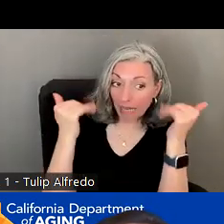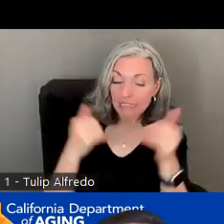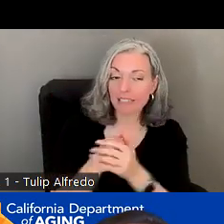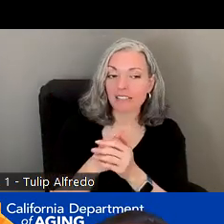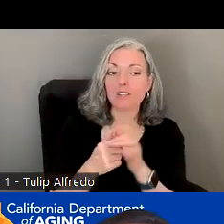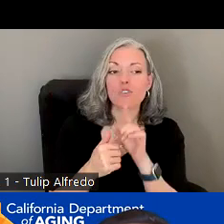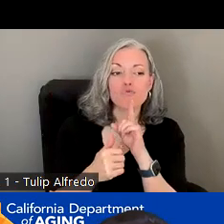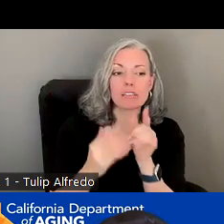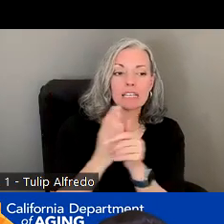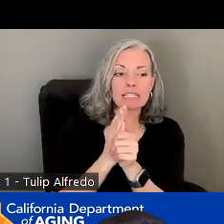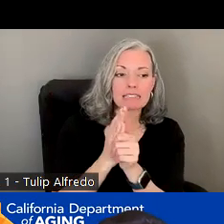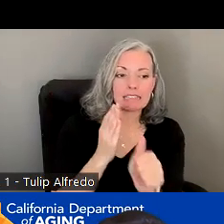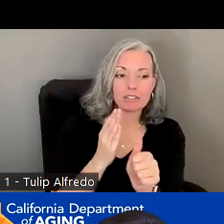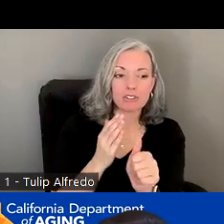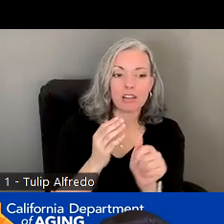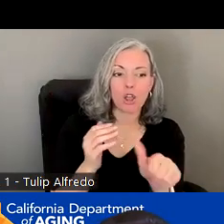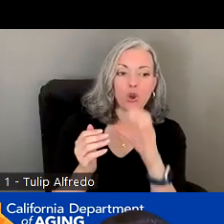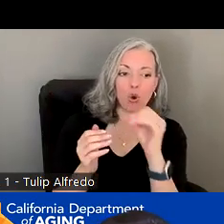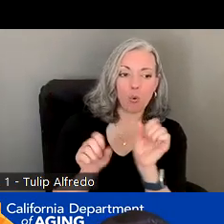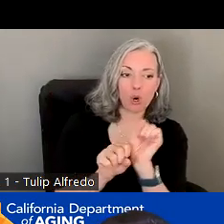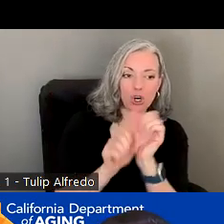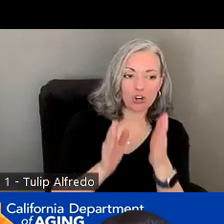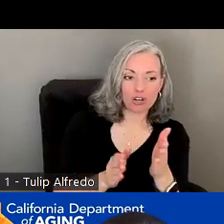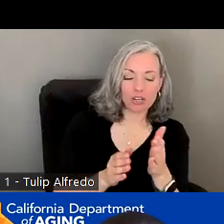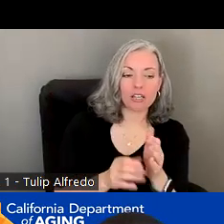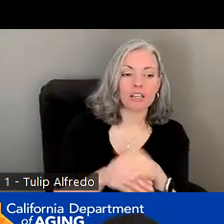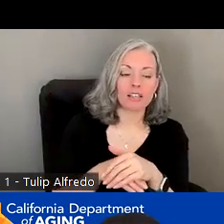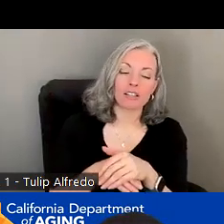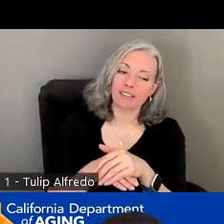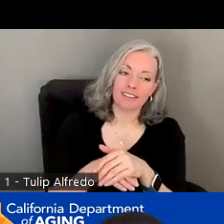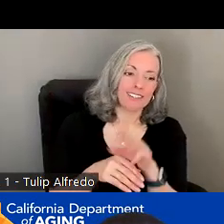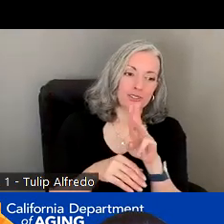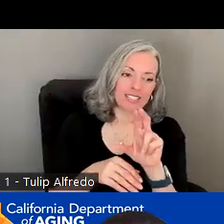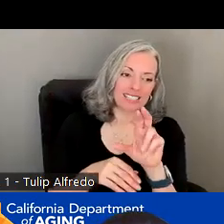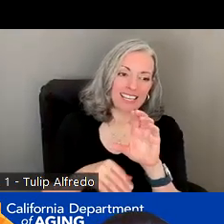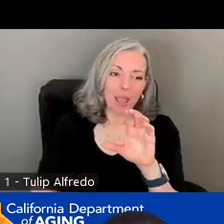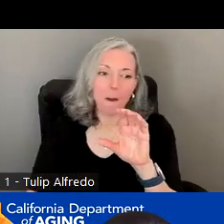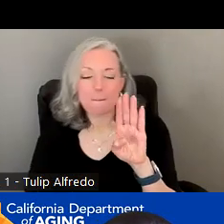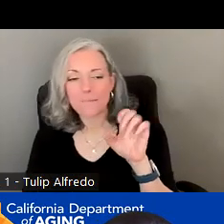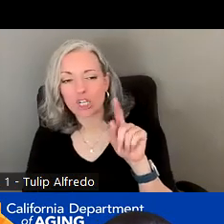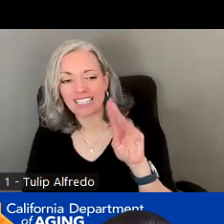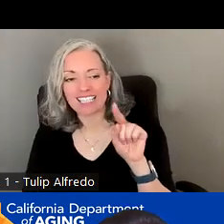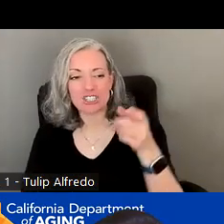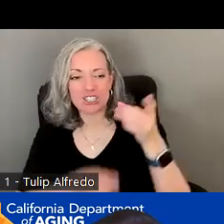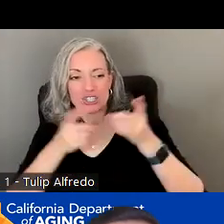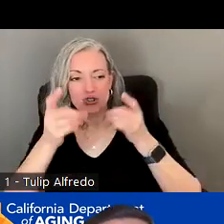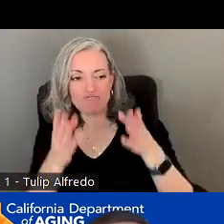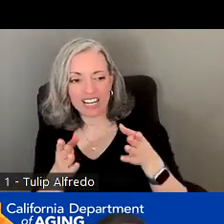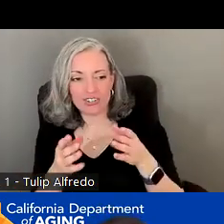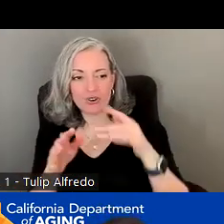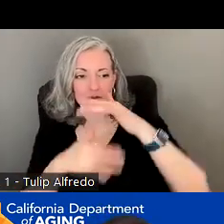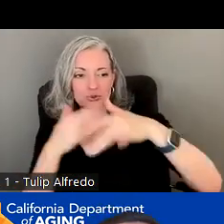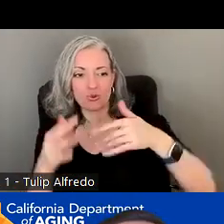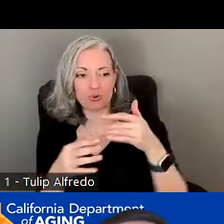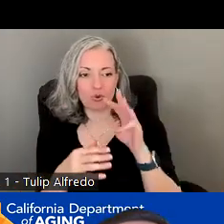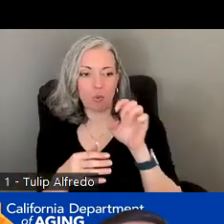talented colleague, an assistant professor with the UC Berkeley School of Social Welfare. She also directs the Center for Advanced Study of Aging Services.